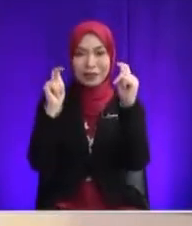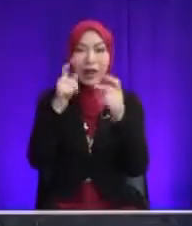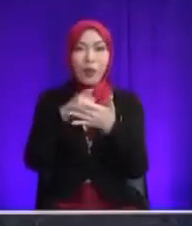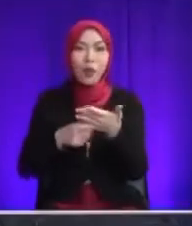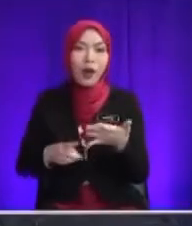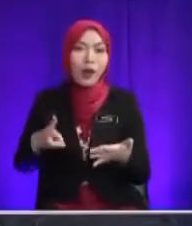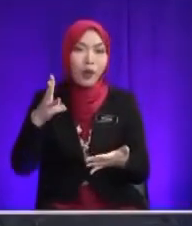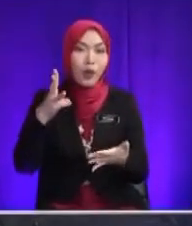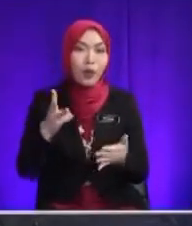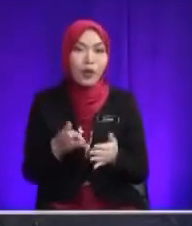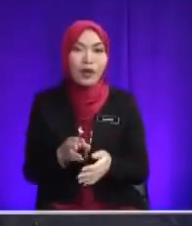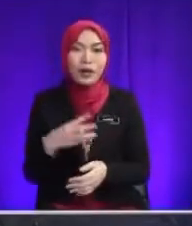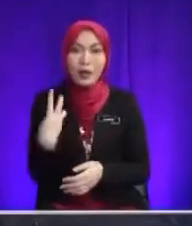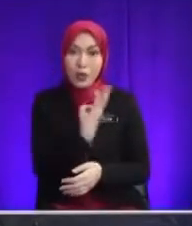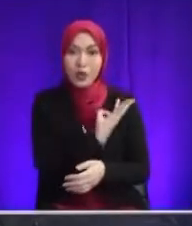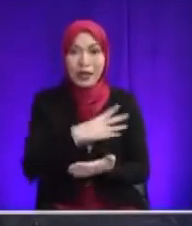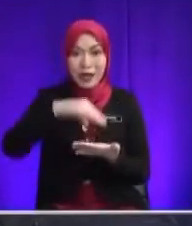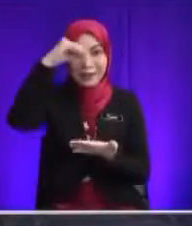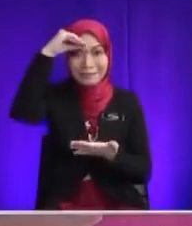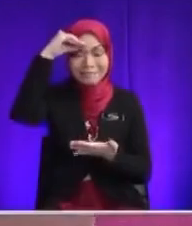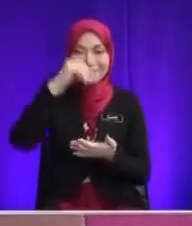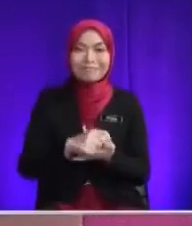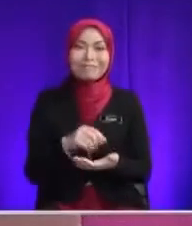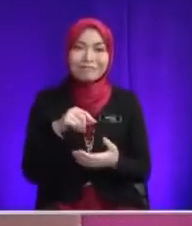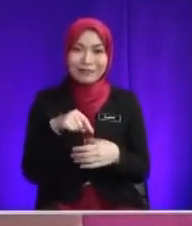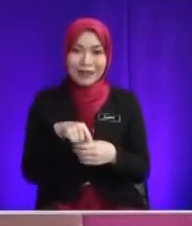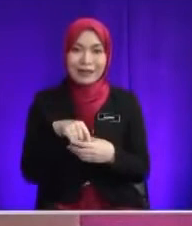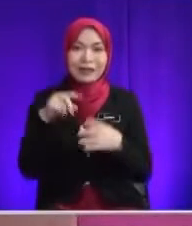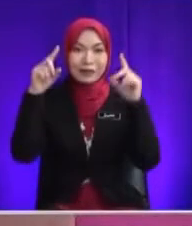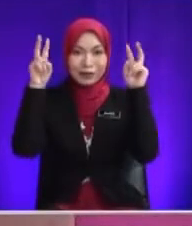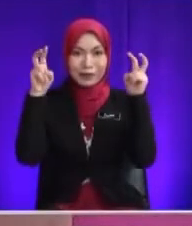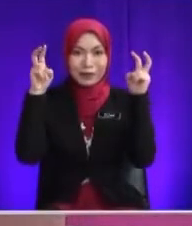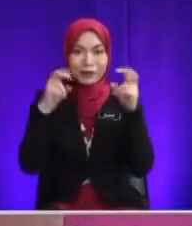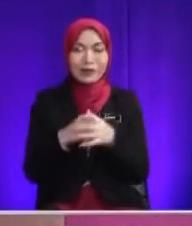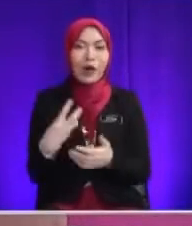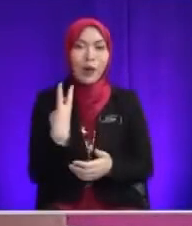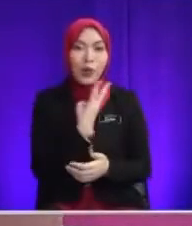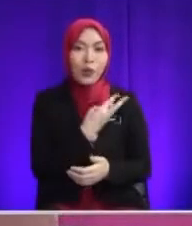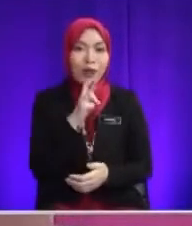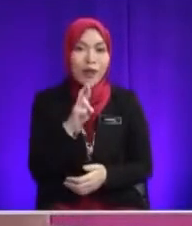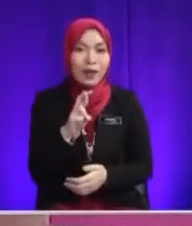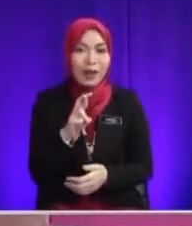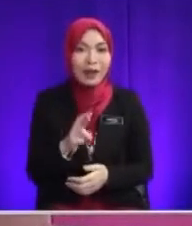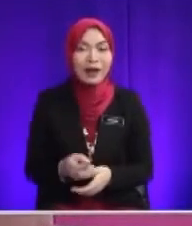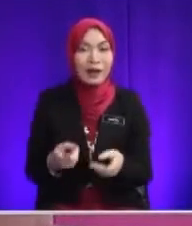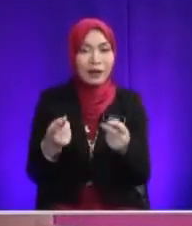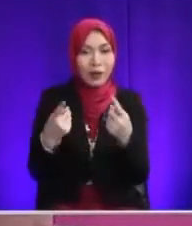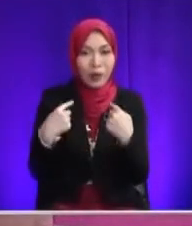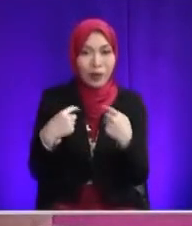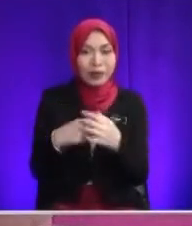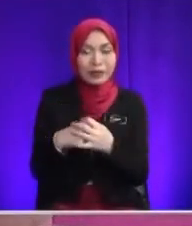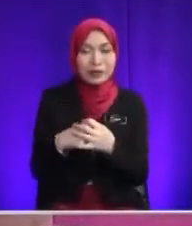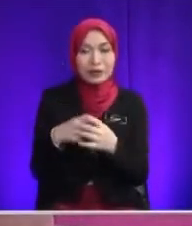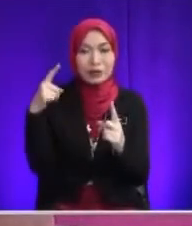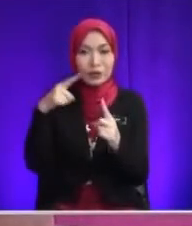segment? Okay, so for this segment, we are going to listen to the speakers. Okay, they are going